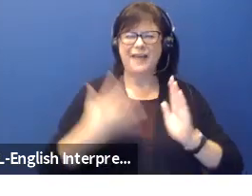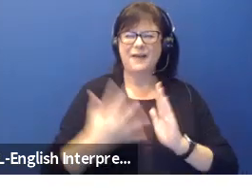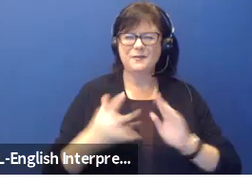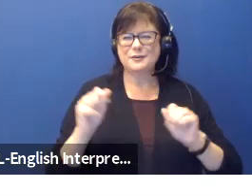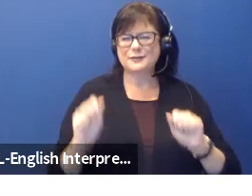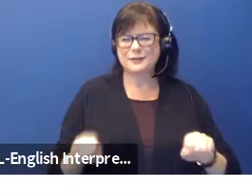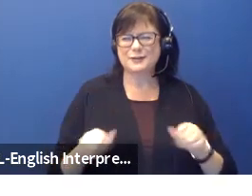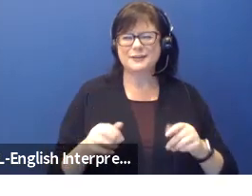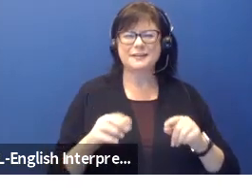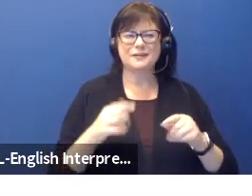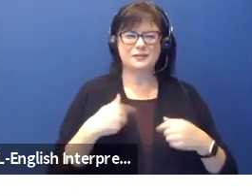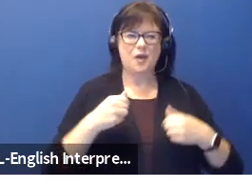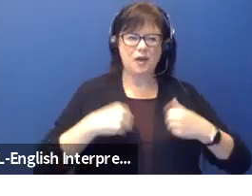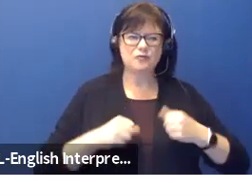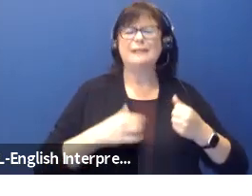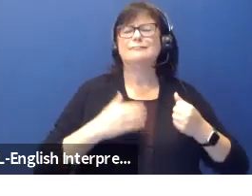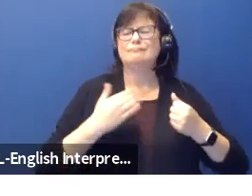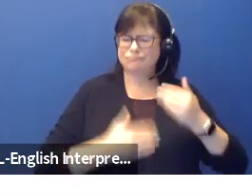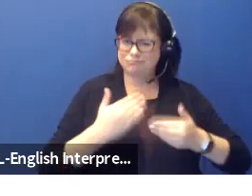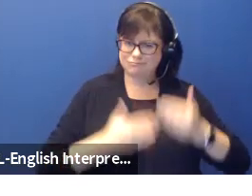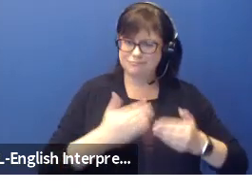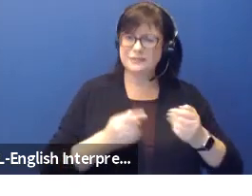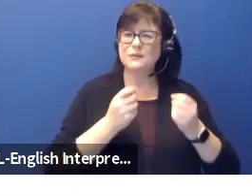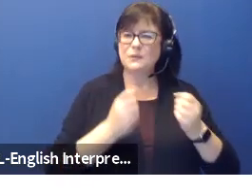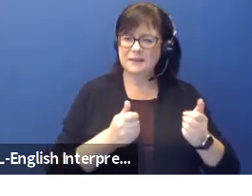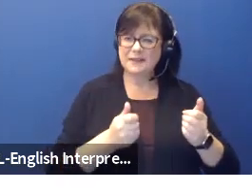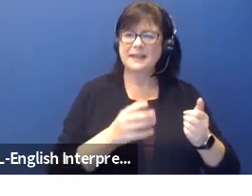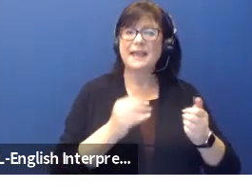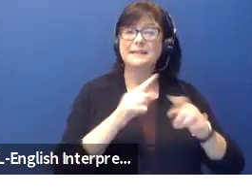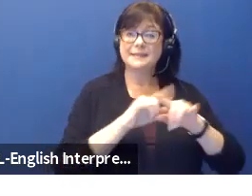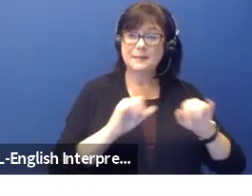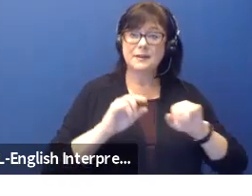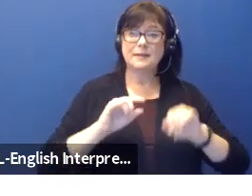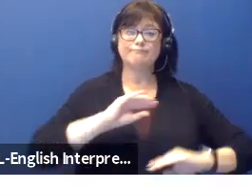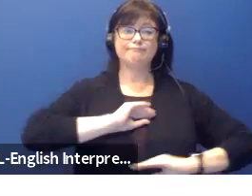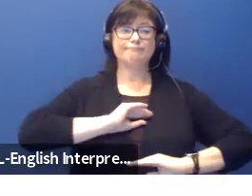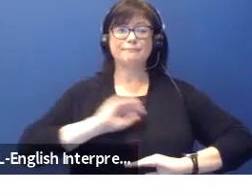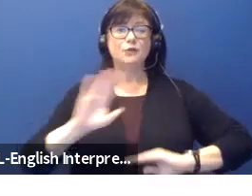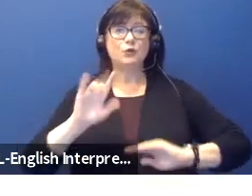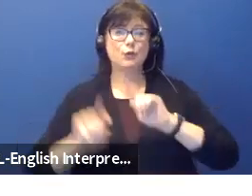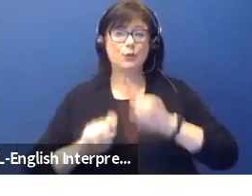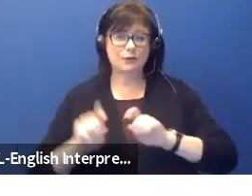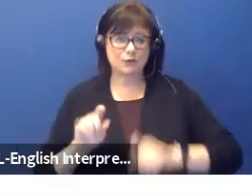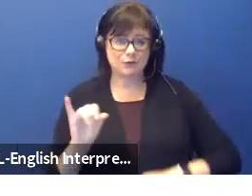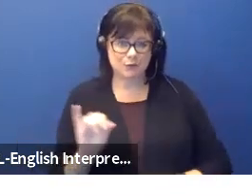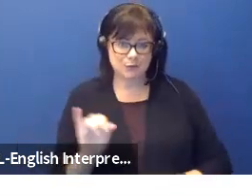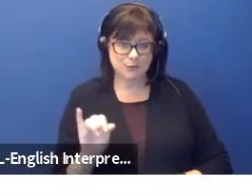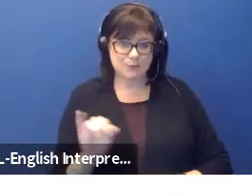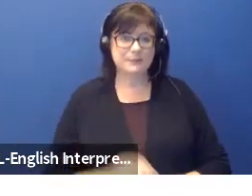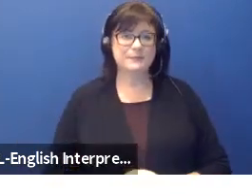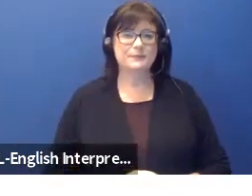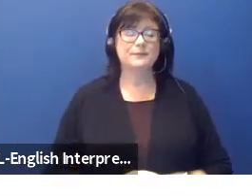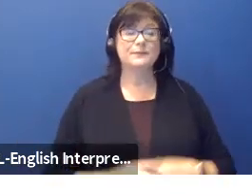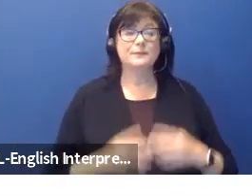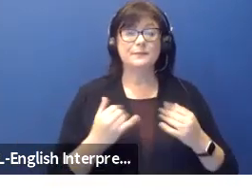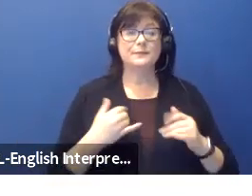your questions as best I can. So having said that, I will also just very briefly draw your